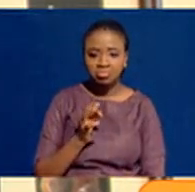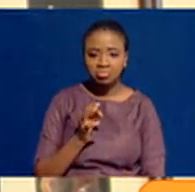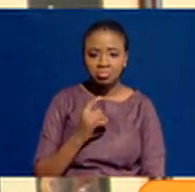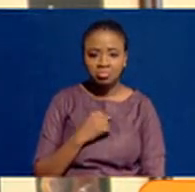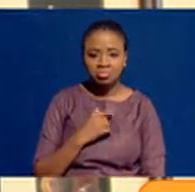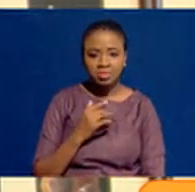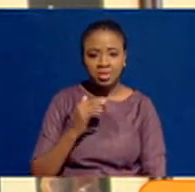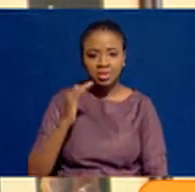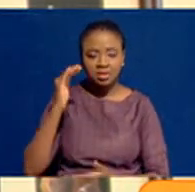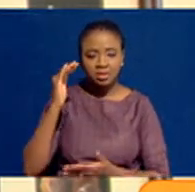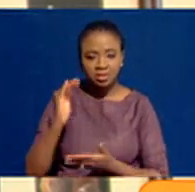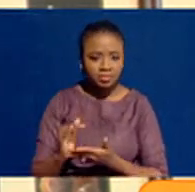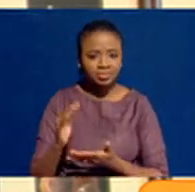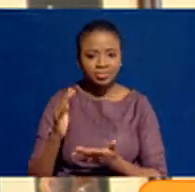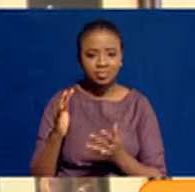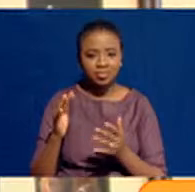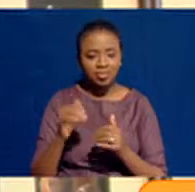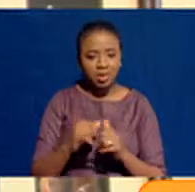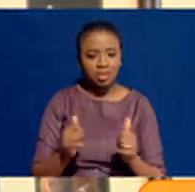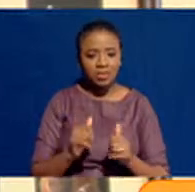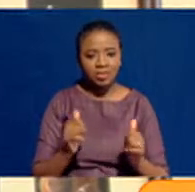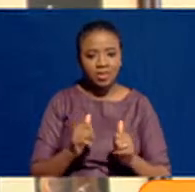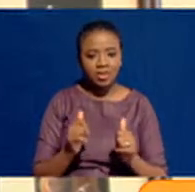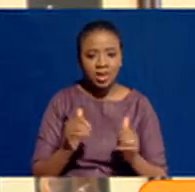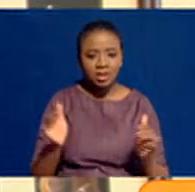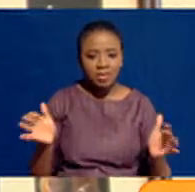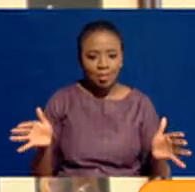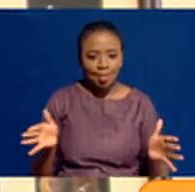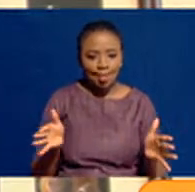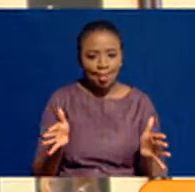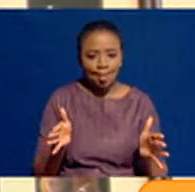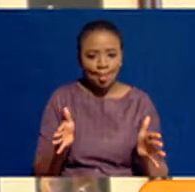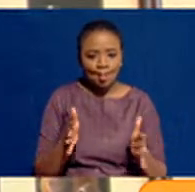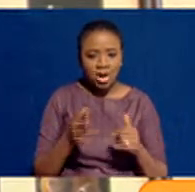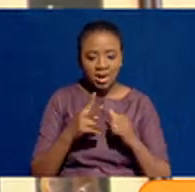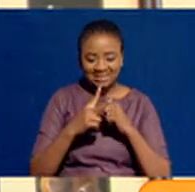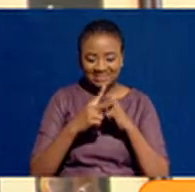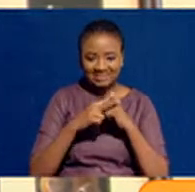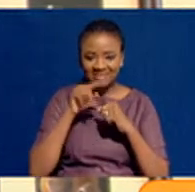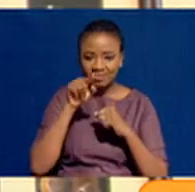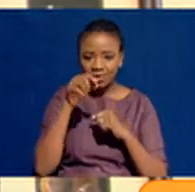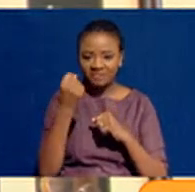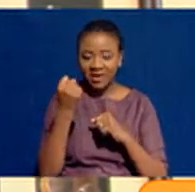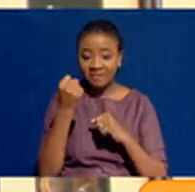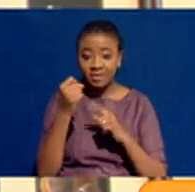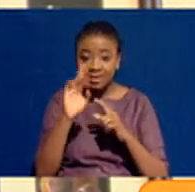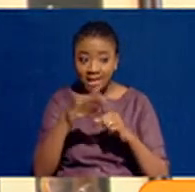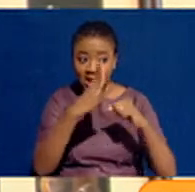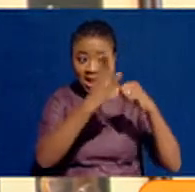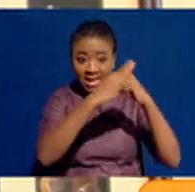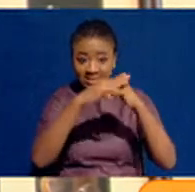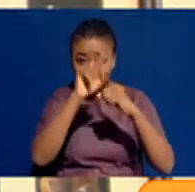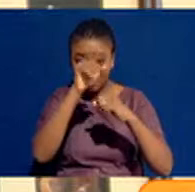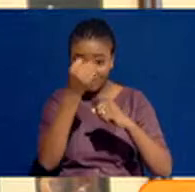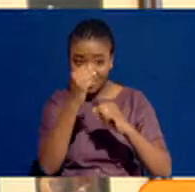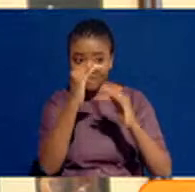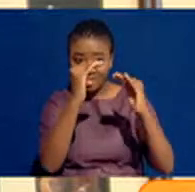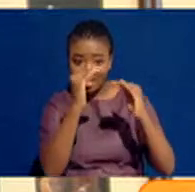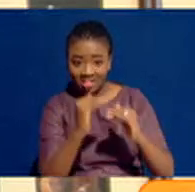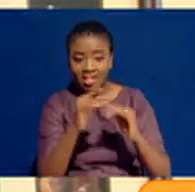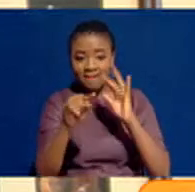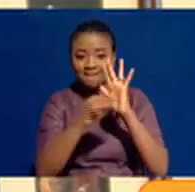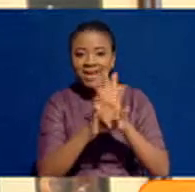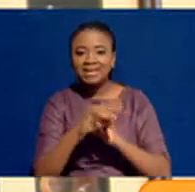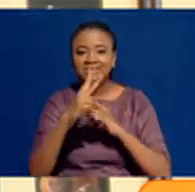the first month, I remember I dropped a total of 7.5 kgs. Then from there, I wound up losing an average